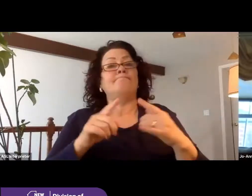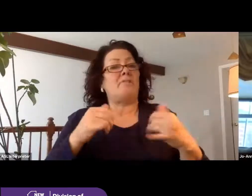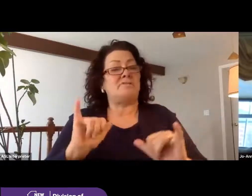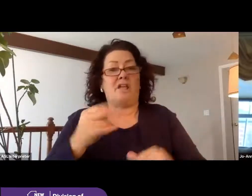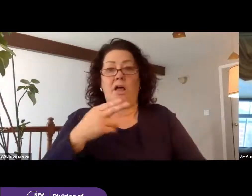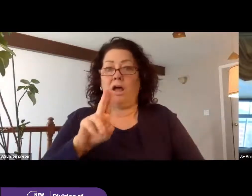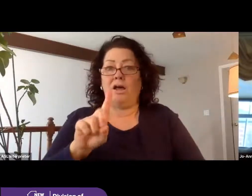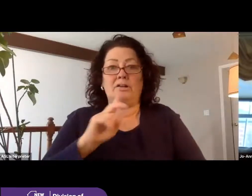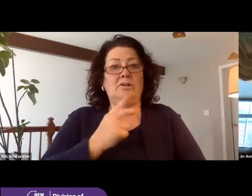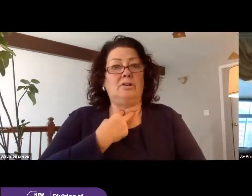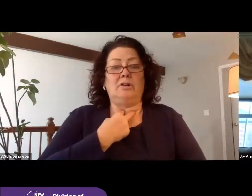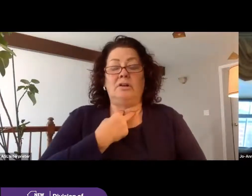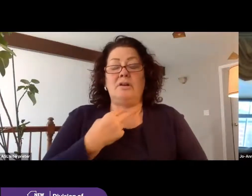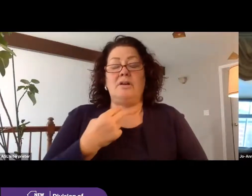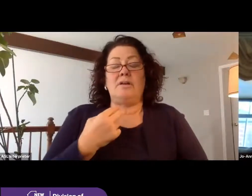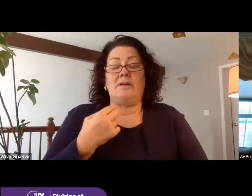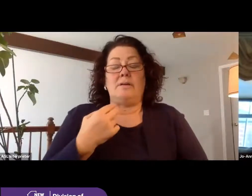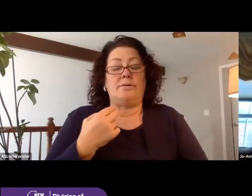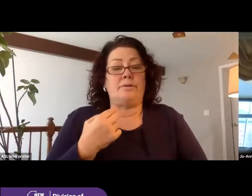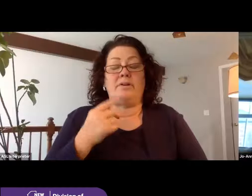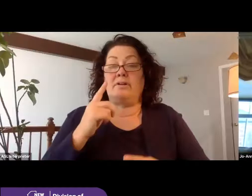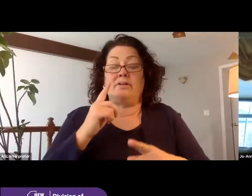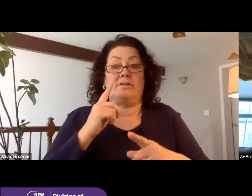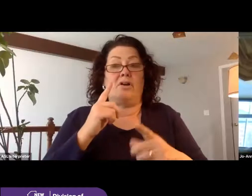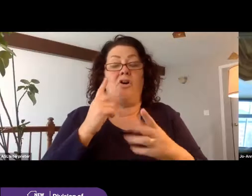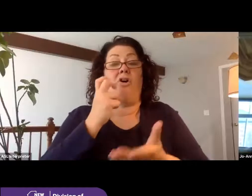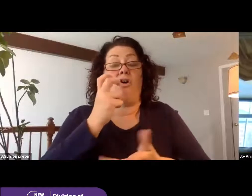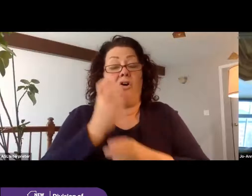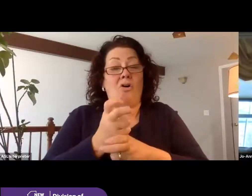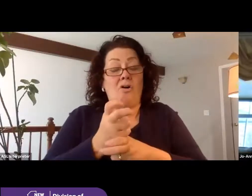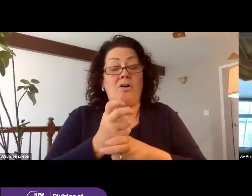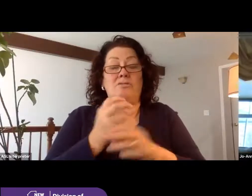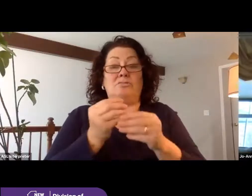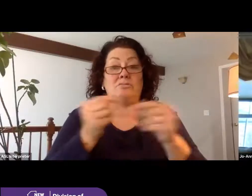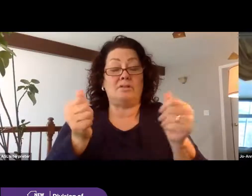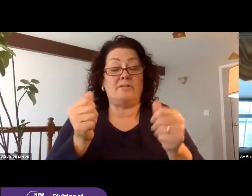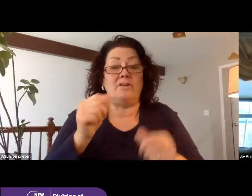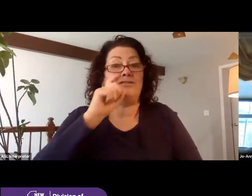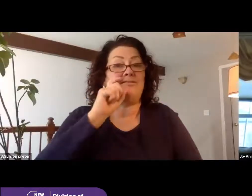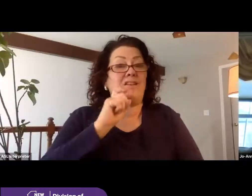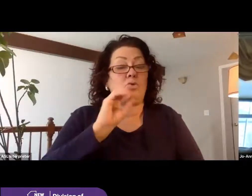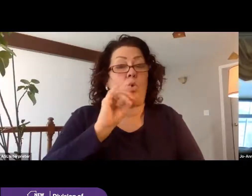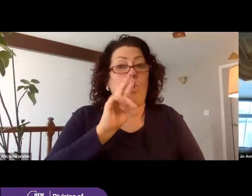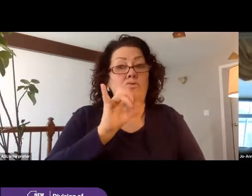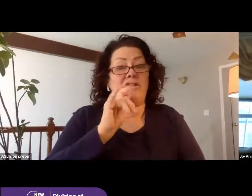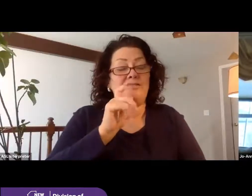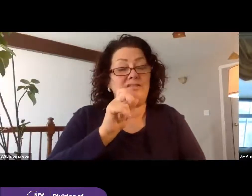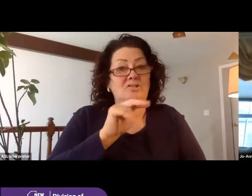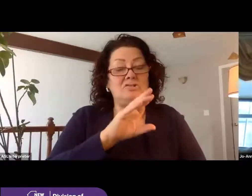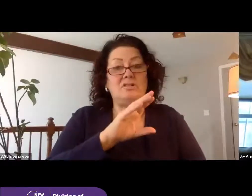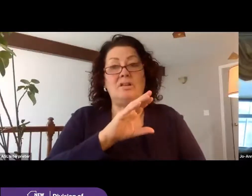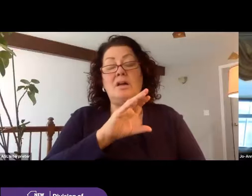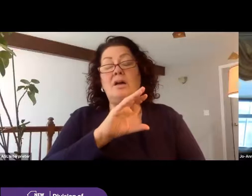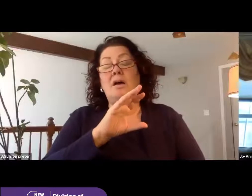to address housing discrimination on the basis of sexual orientation and gender identity by legal uncertainty